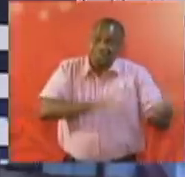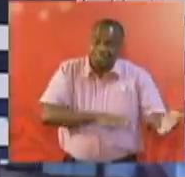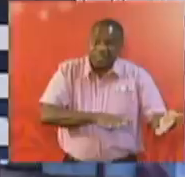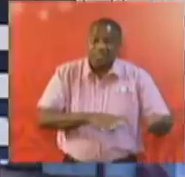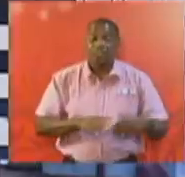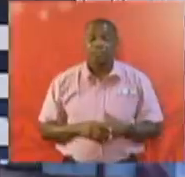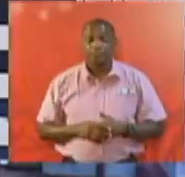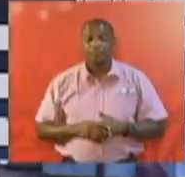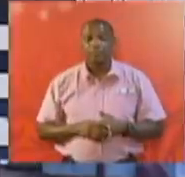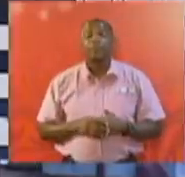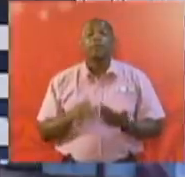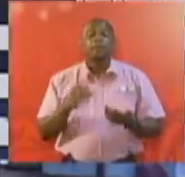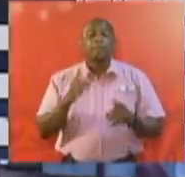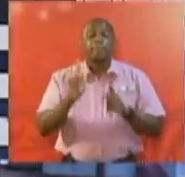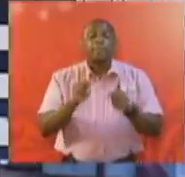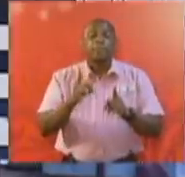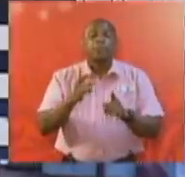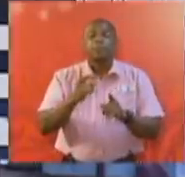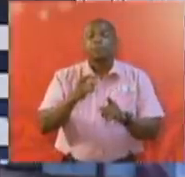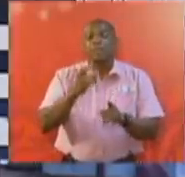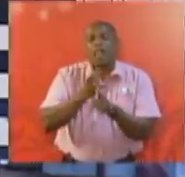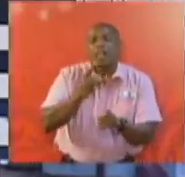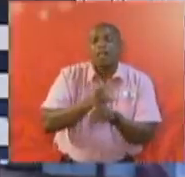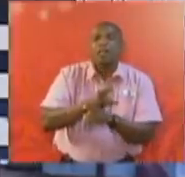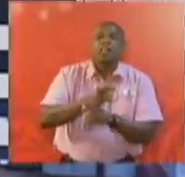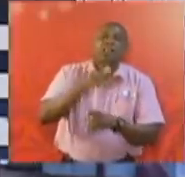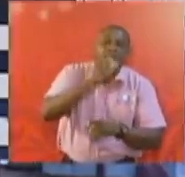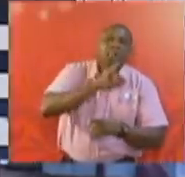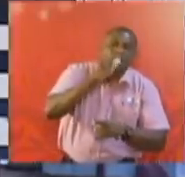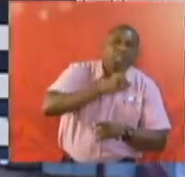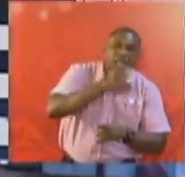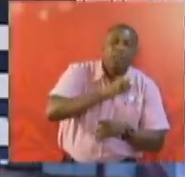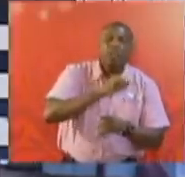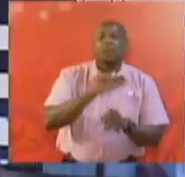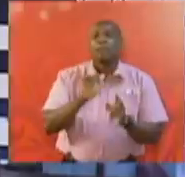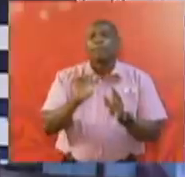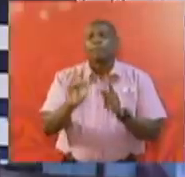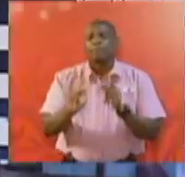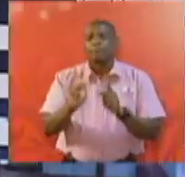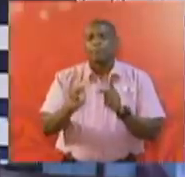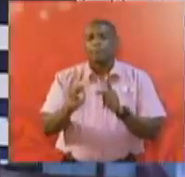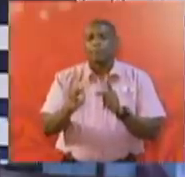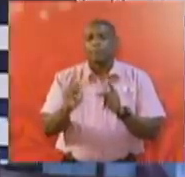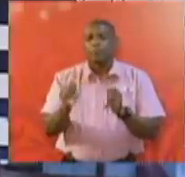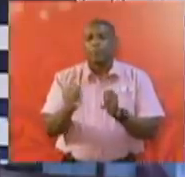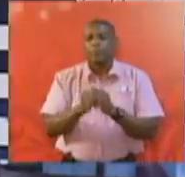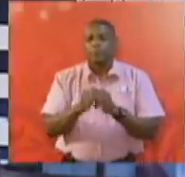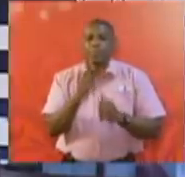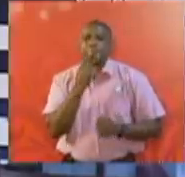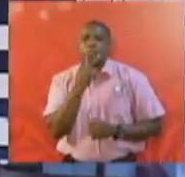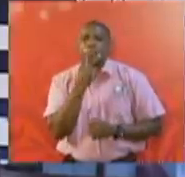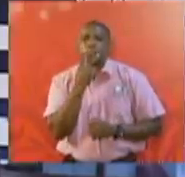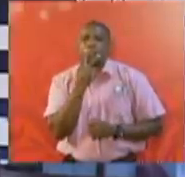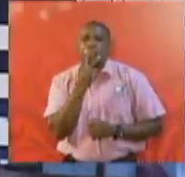consumption and smokers, yes, they do reach ICU as well, but these are long-standing cases who have been smoking all their lives. Now,